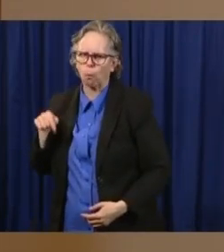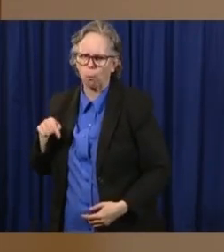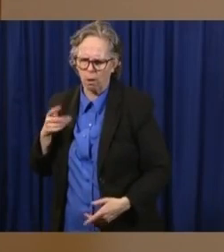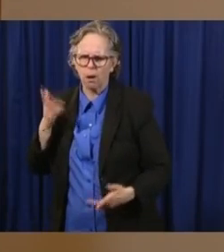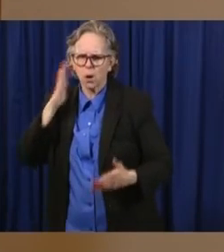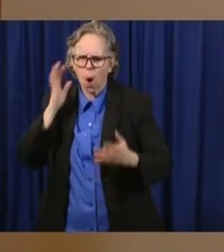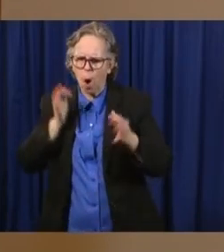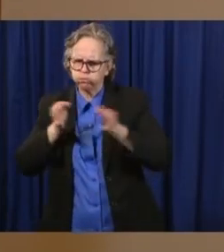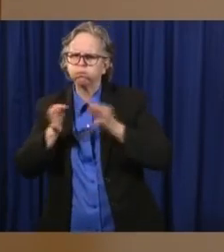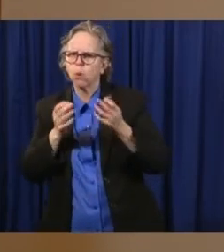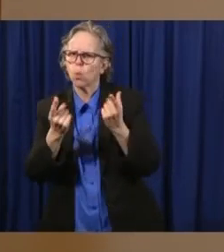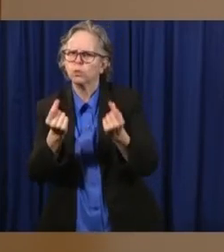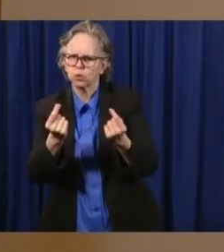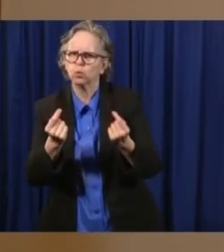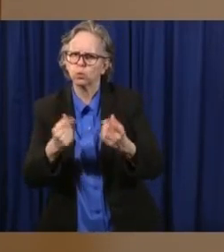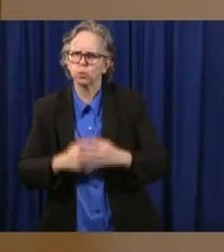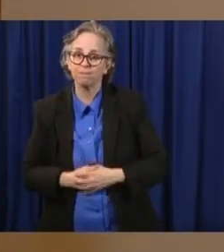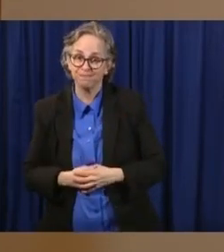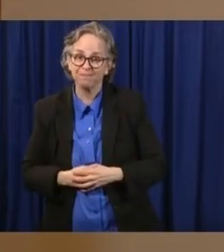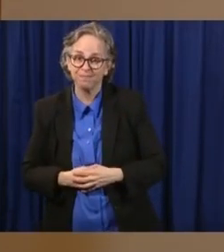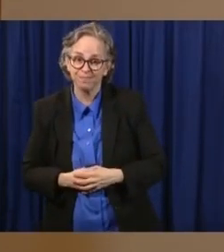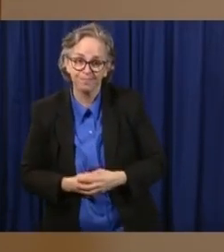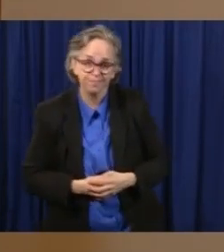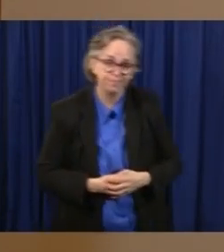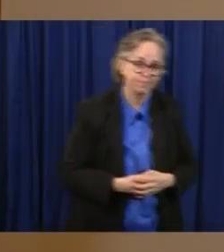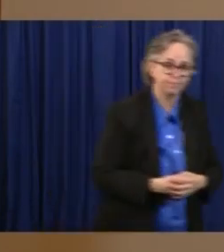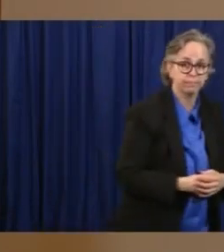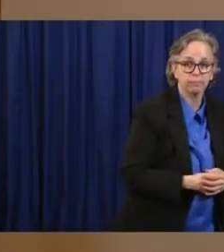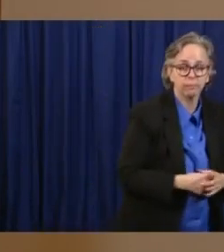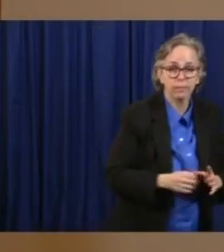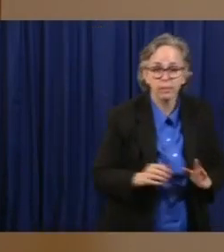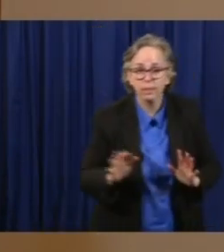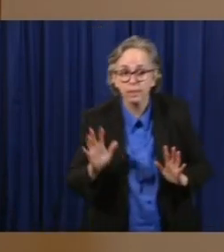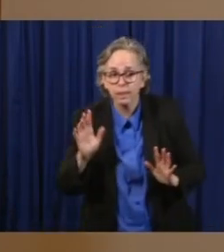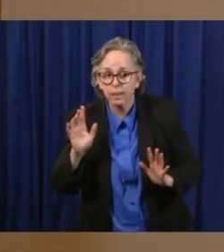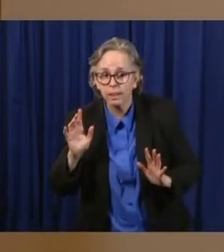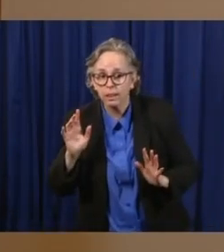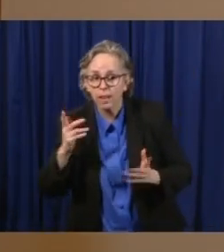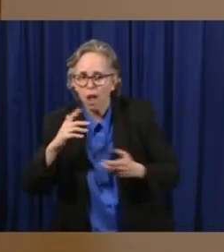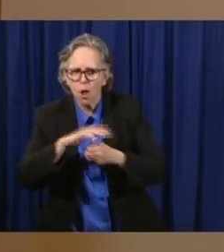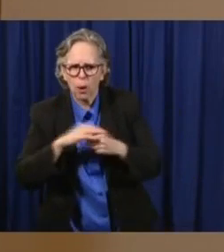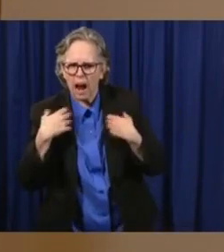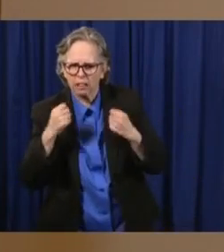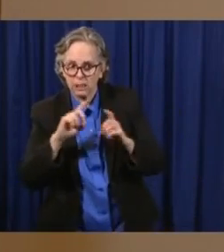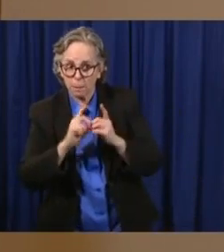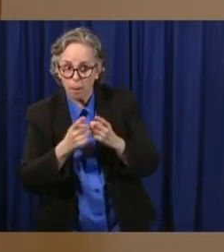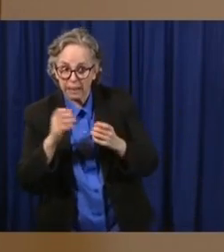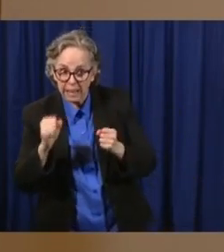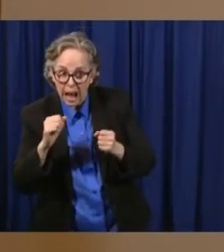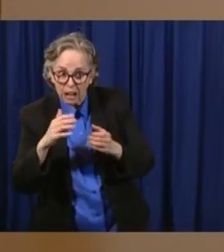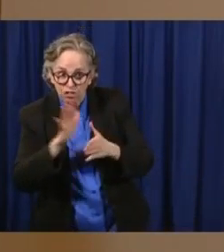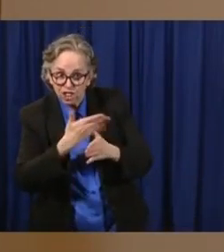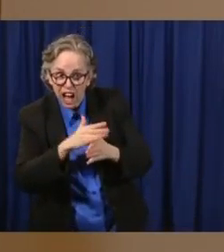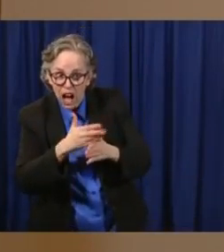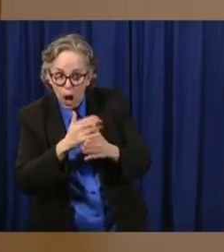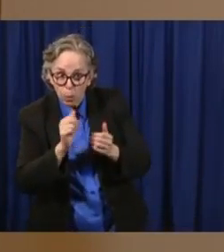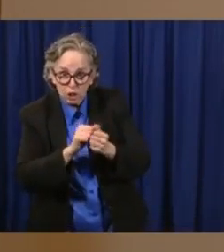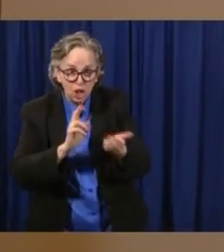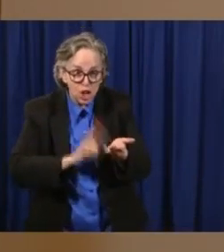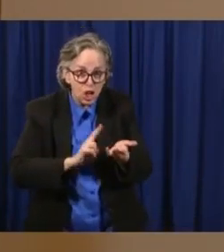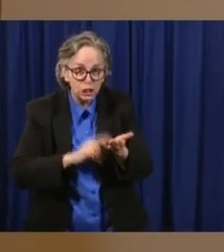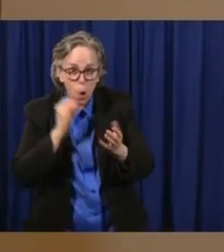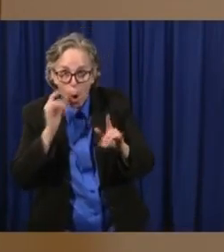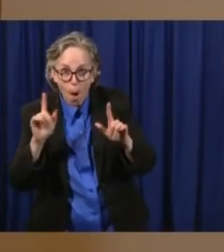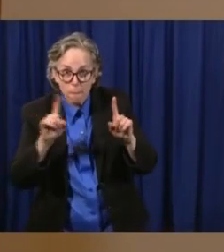how the system should be working. And local health departments should be able to share what nursing homes might have outbreaks or